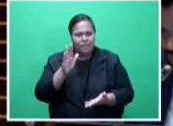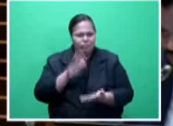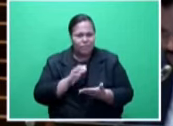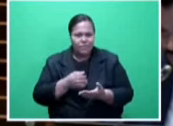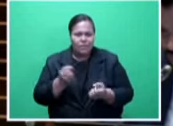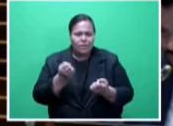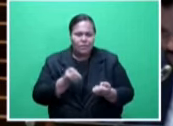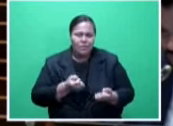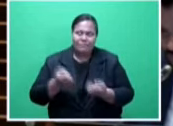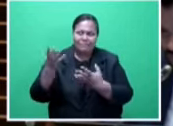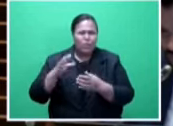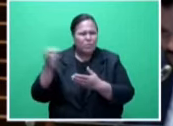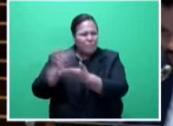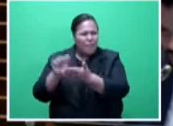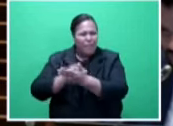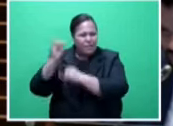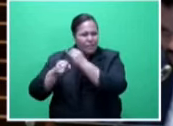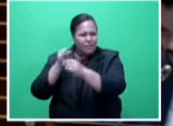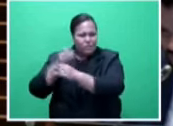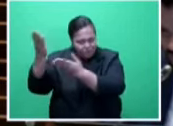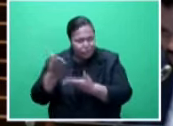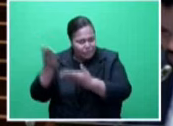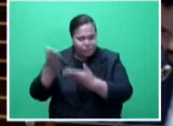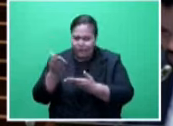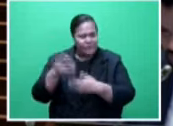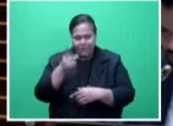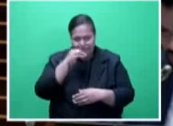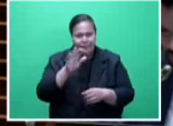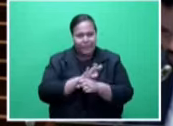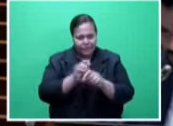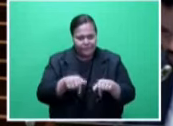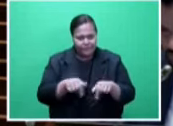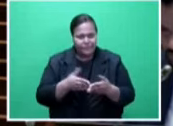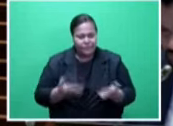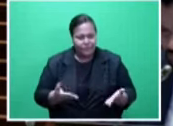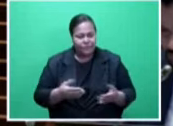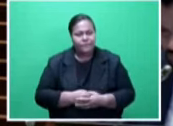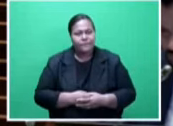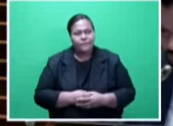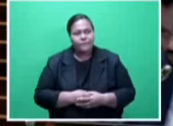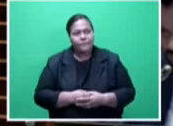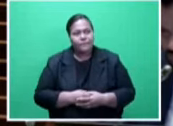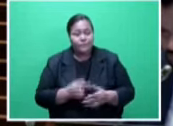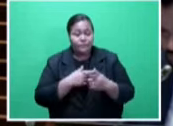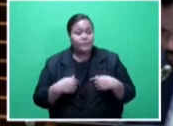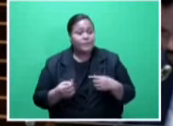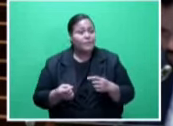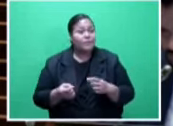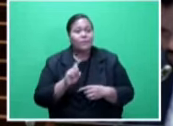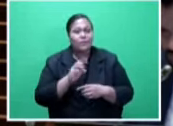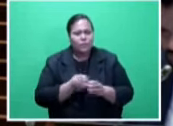the country's negative balance of payment position over the years, which is more so important now. We've started our recovery